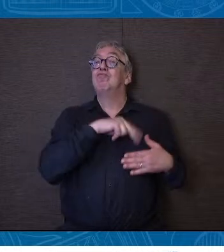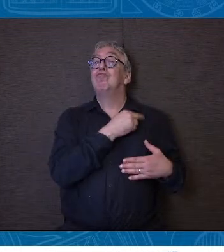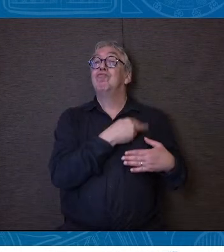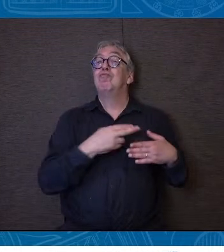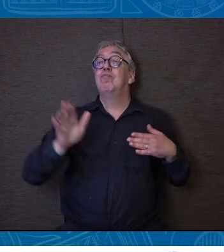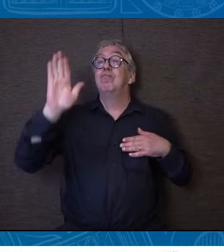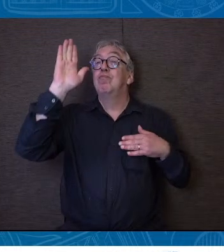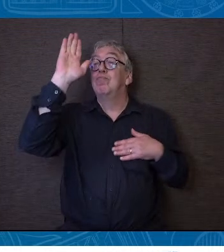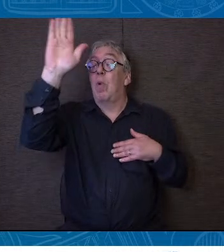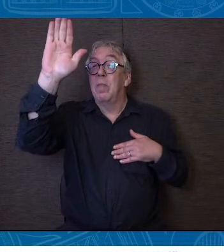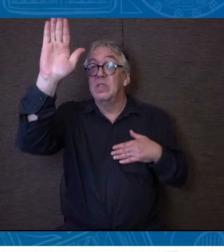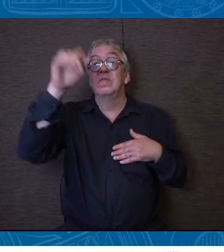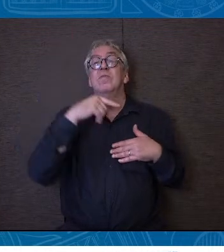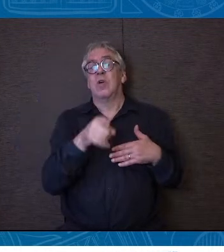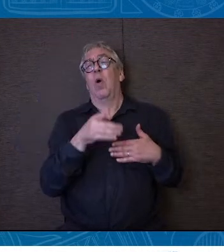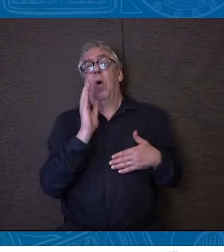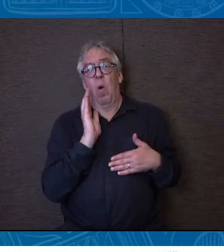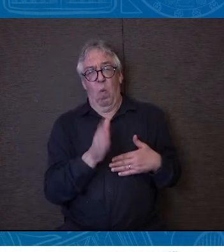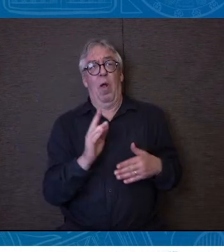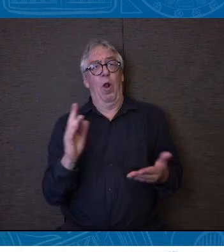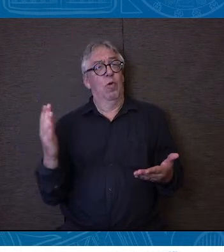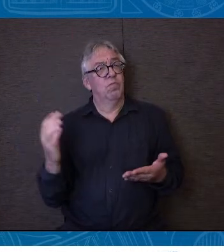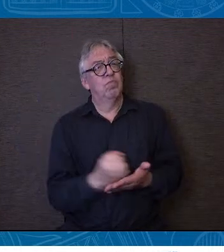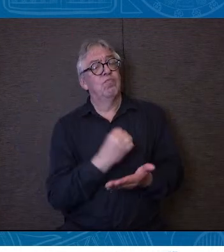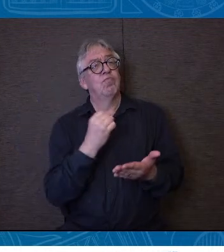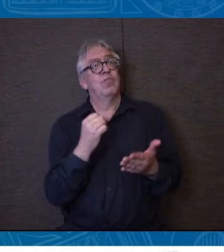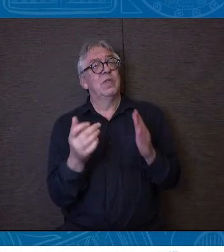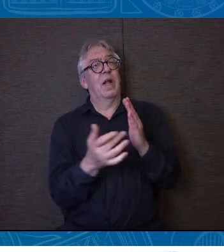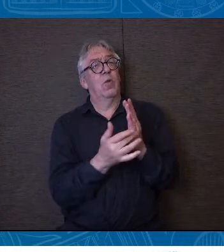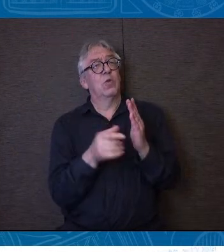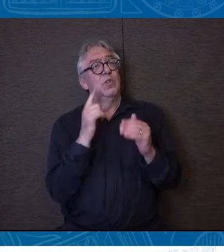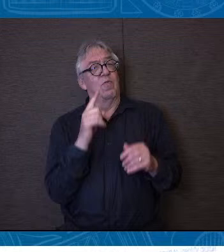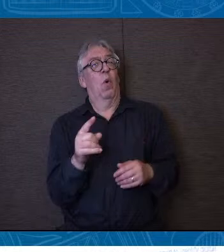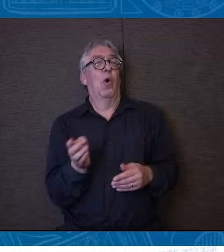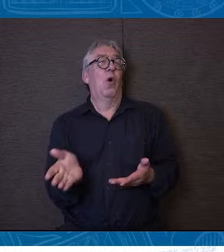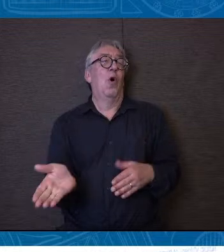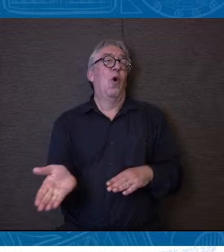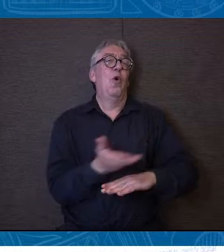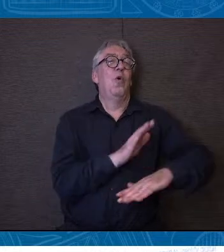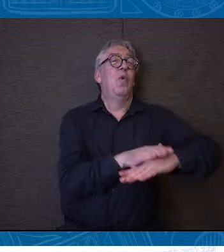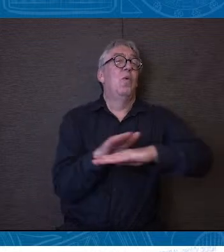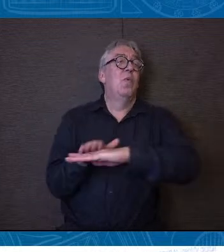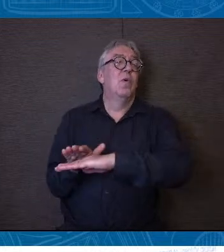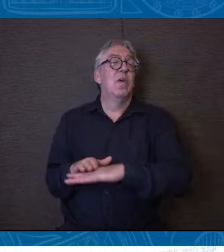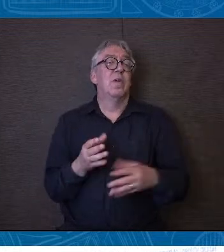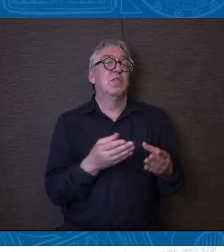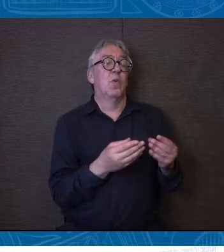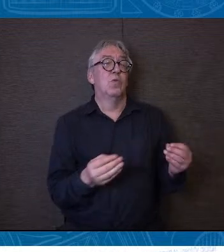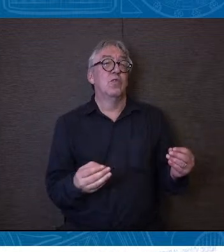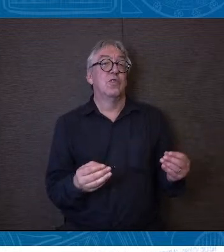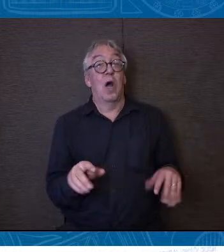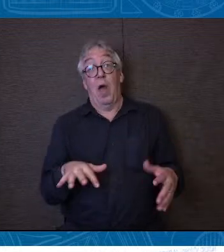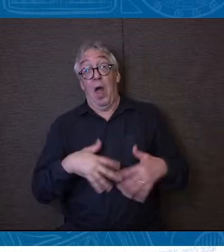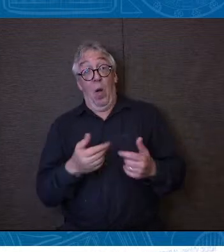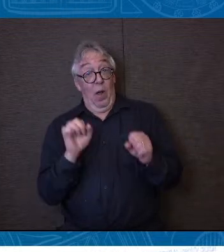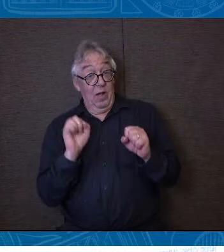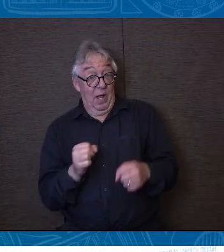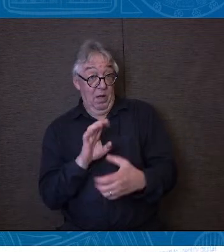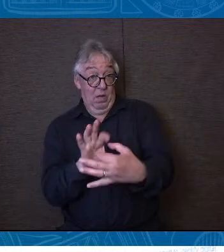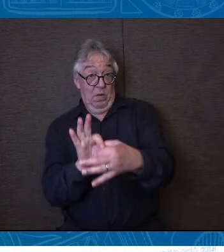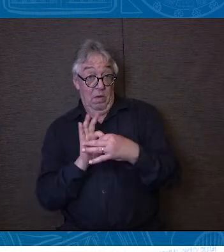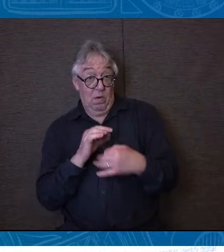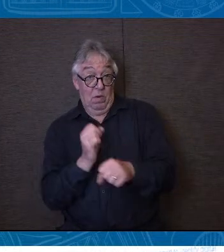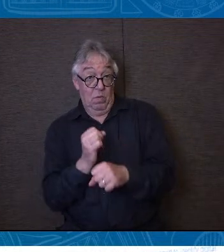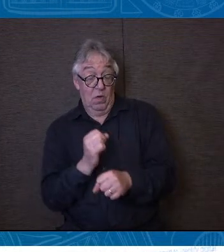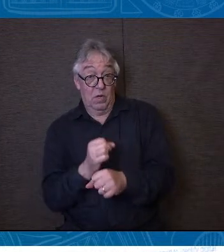technologies to be harnessed for early warning solutions. And there are different ways we can work. We are not, as